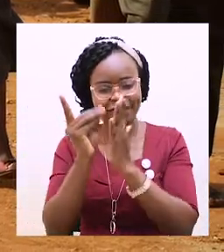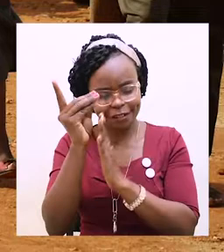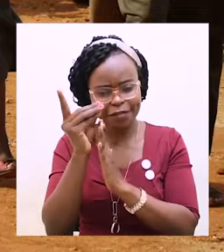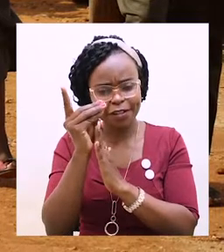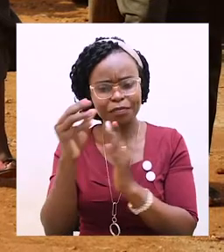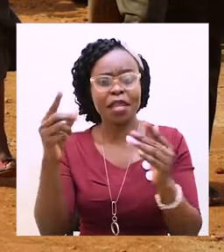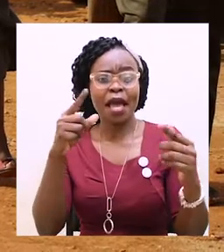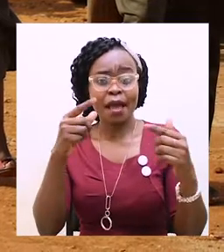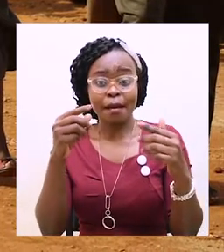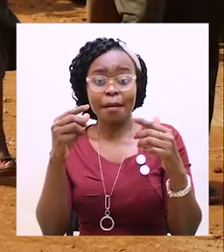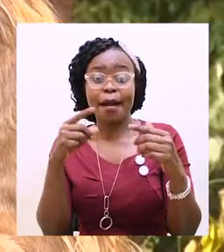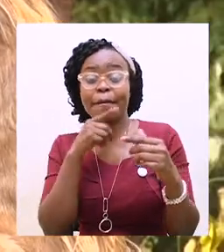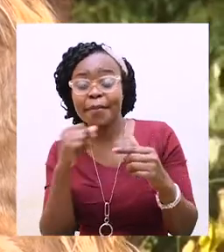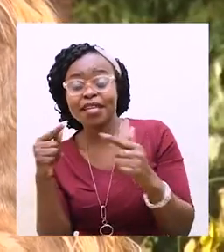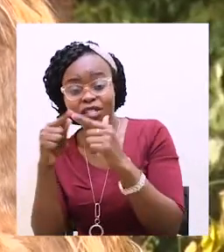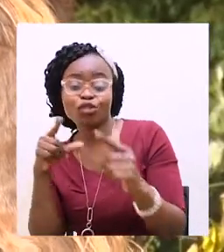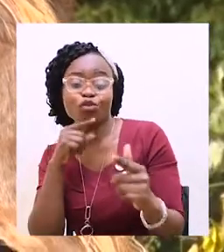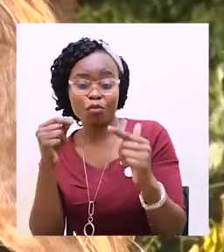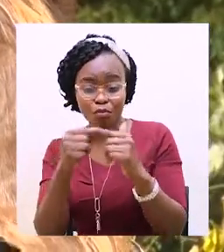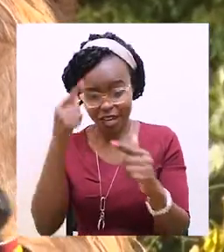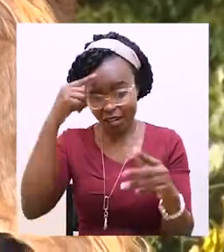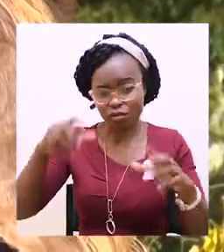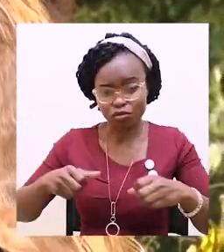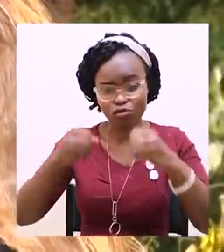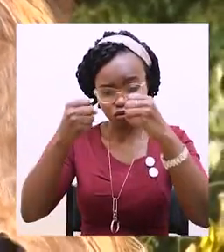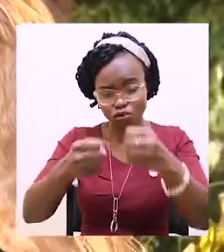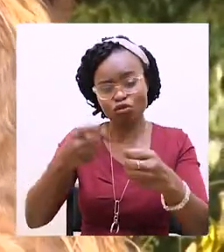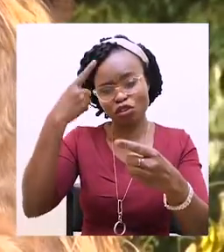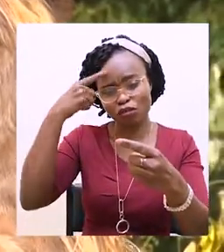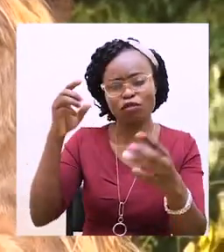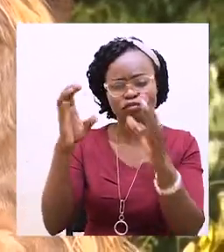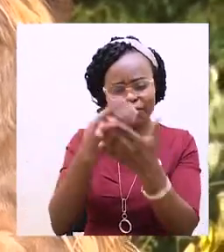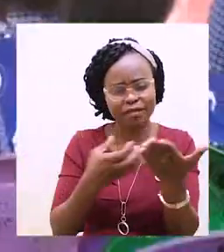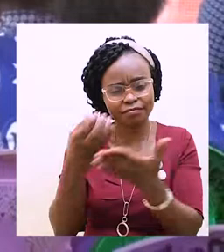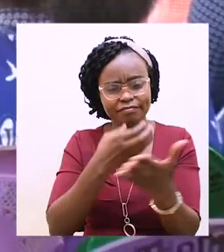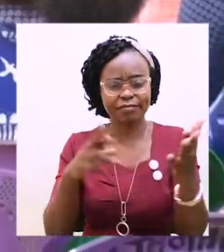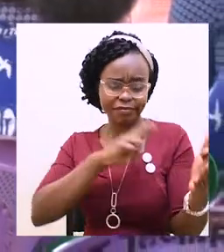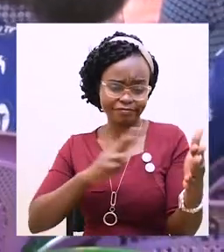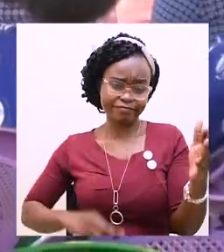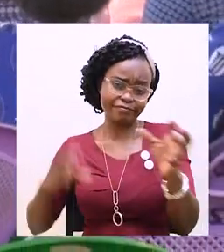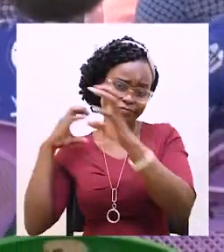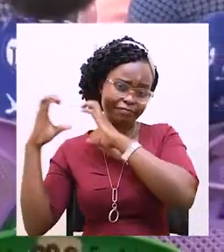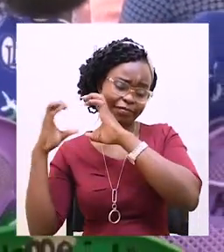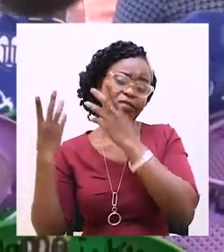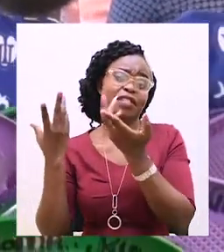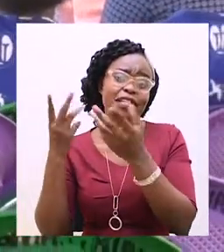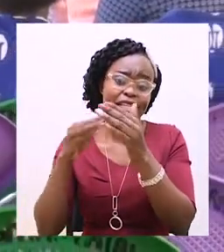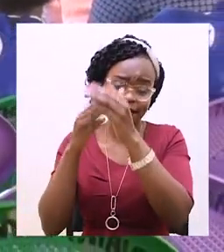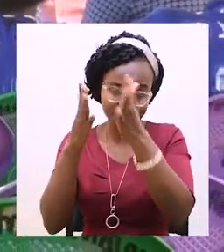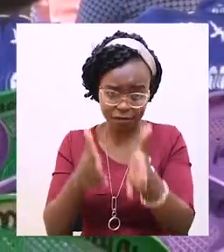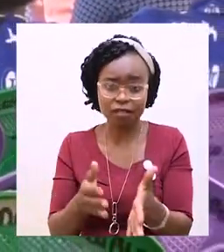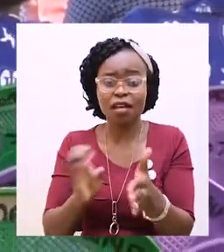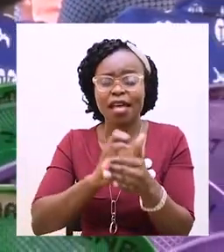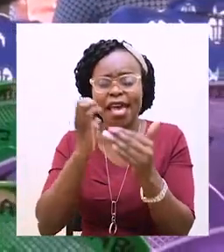men-to-men strategy, which is a tool for engaging religious and cultural leaders in advancing SRHR and